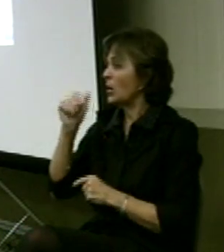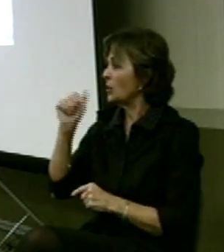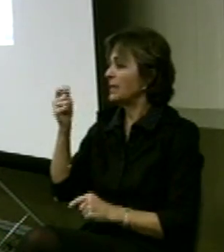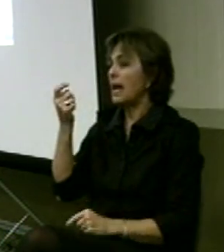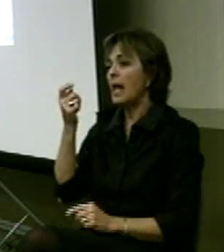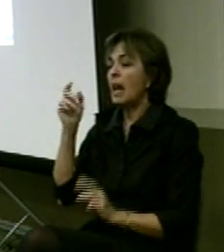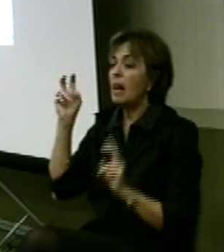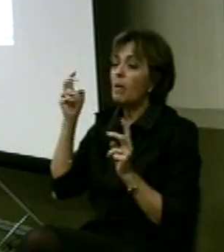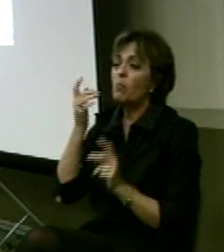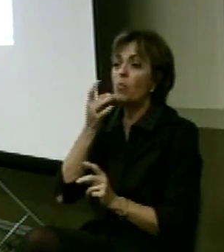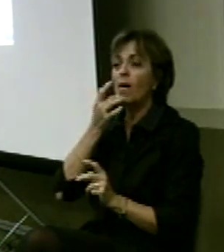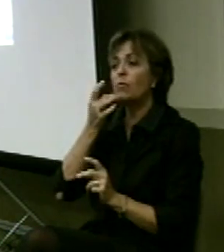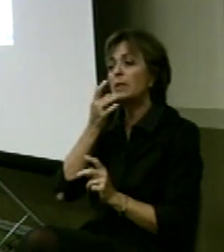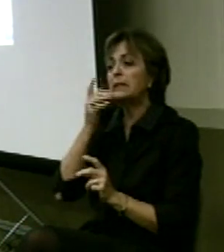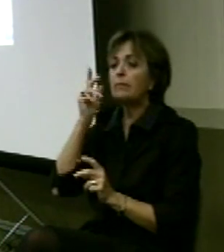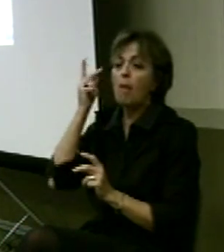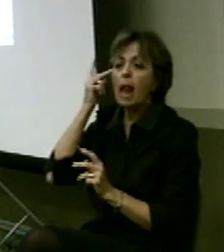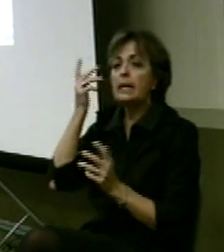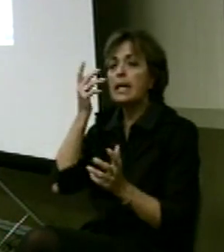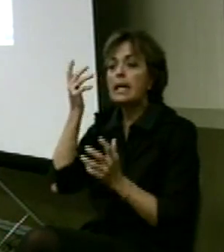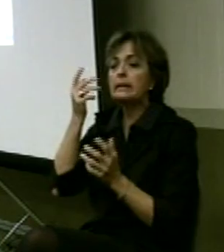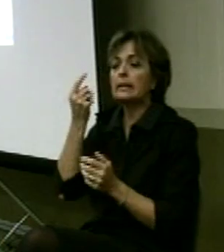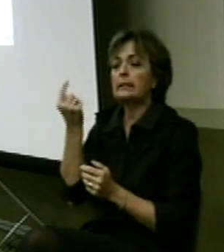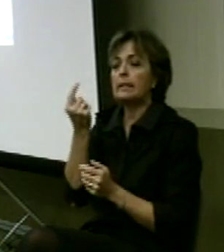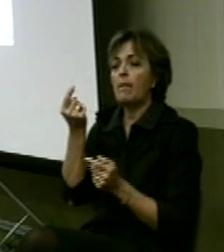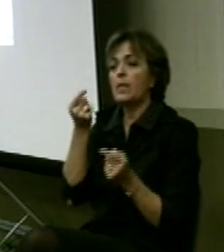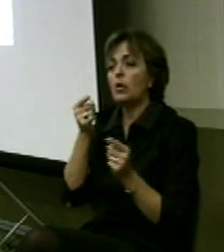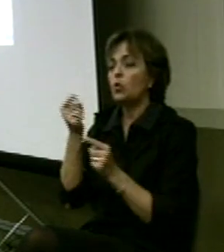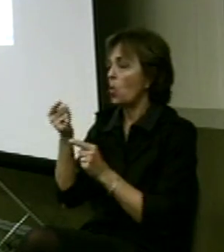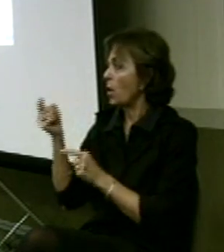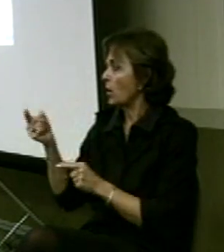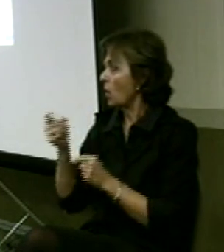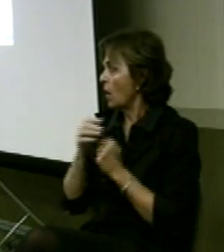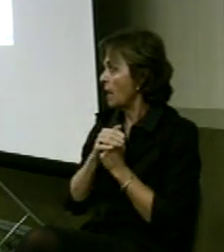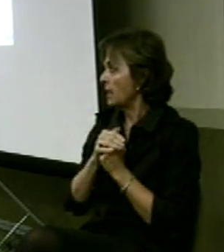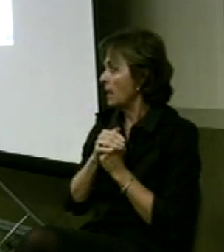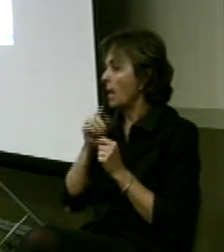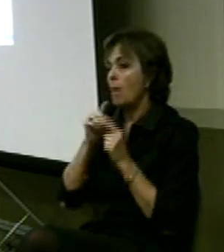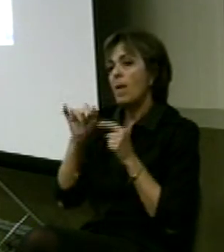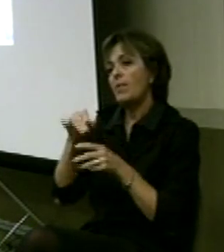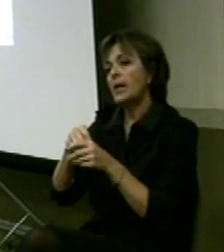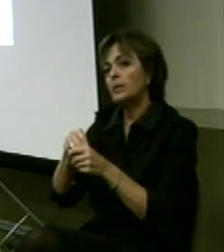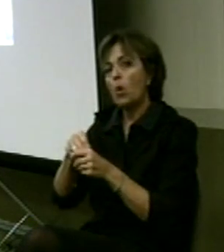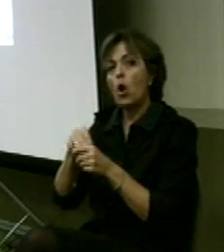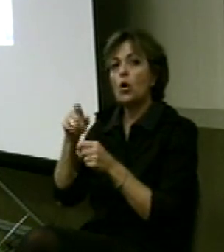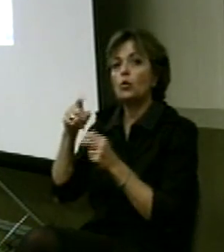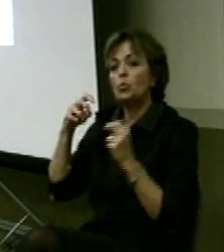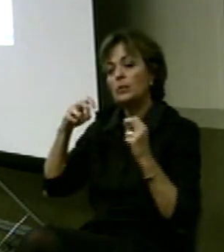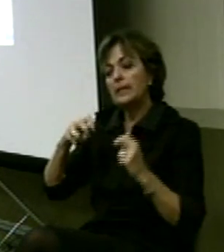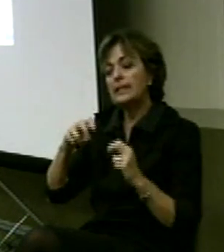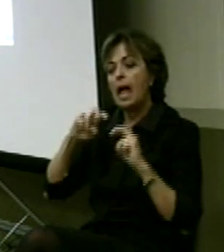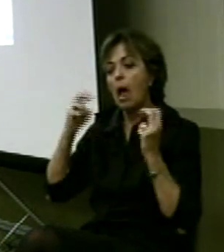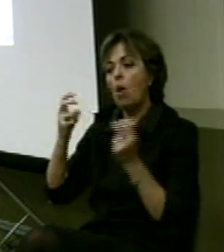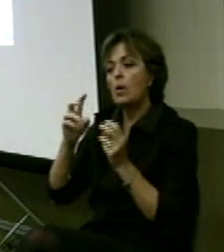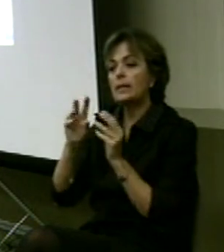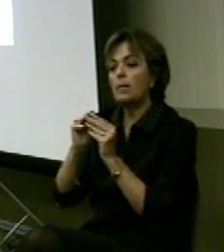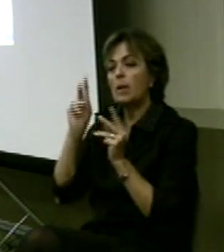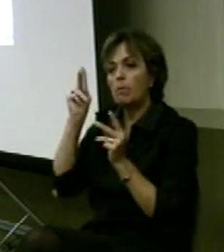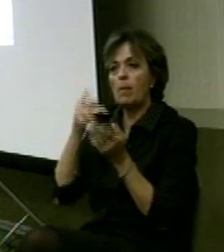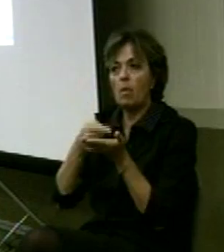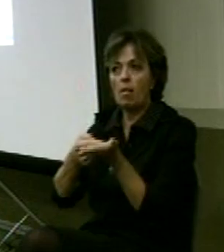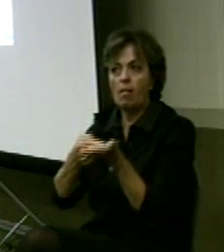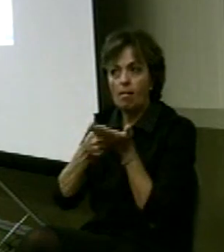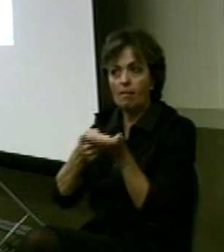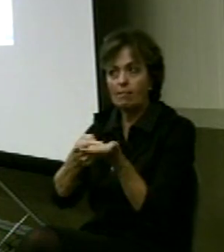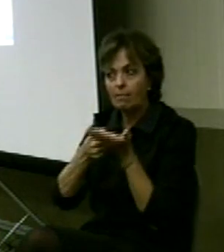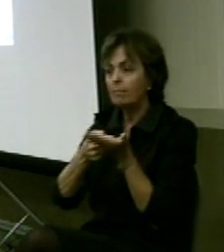of preference or politics or something going on there, but that's part of, I mean, you sit down, there's a meeting, people